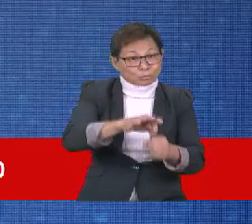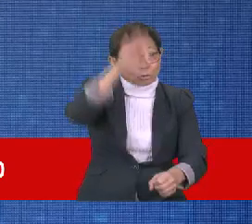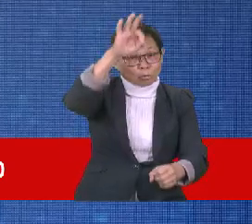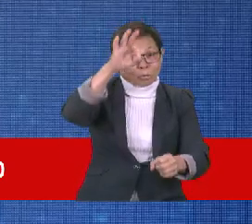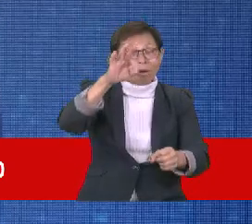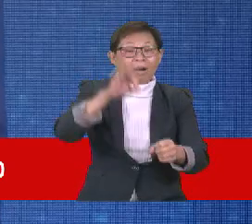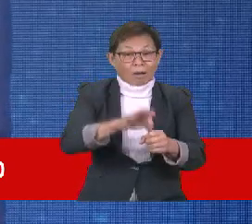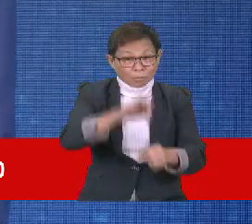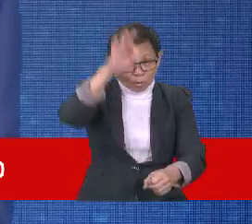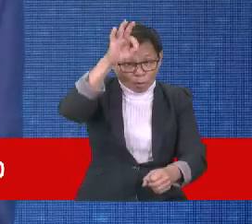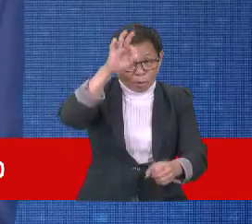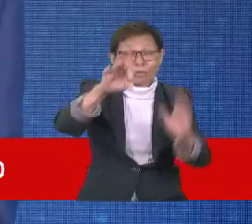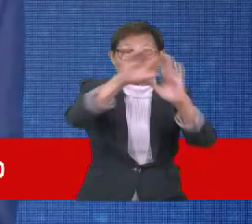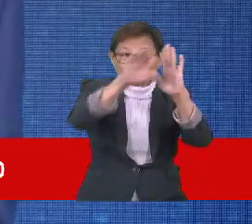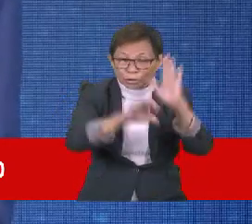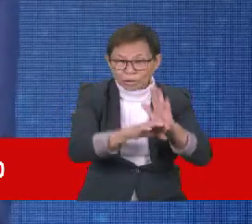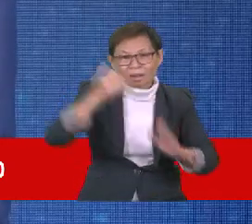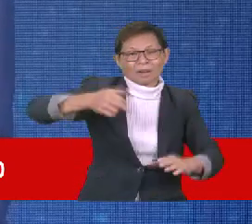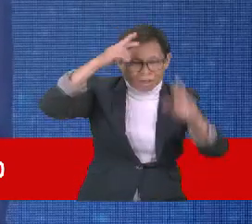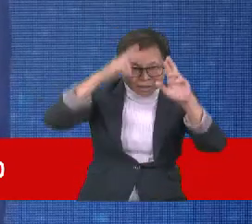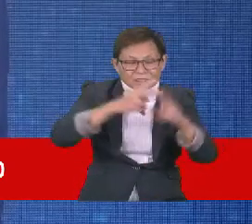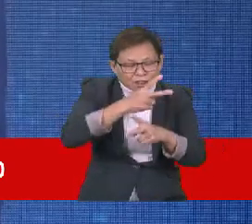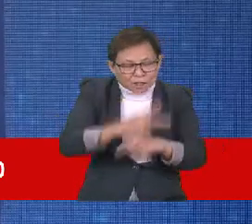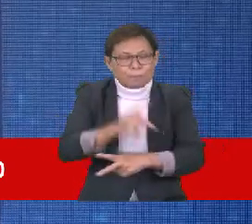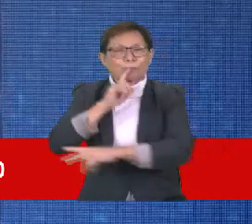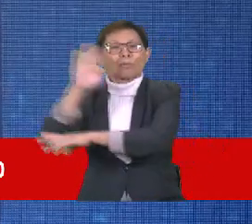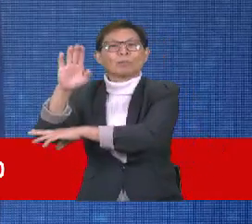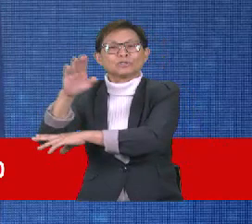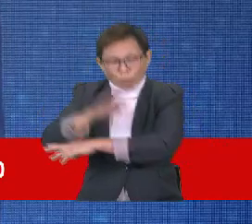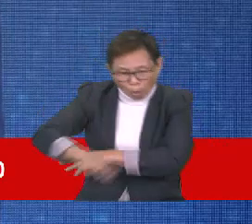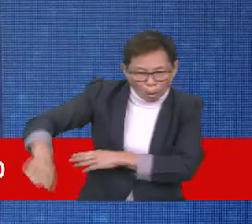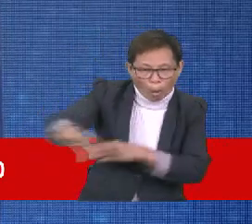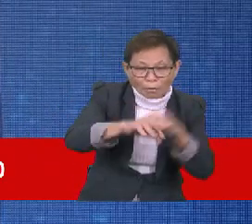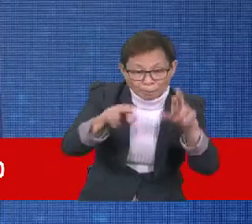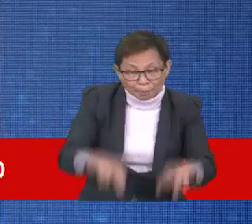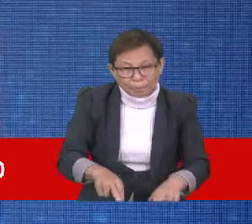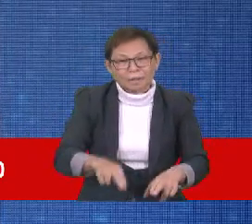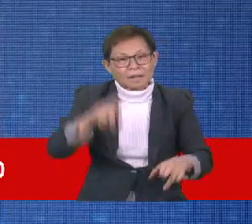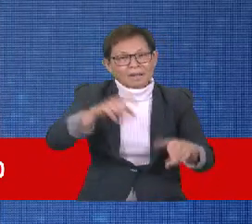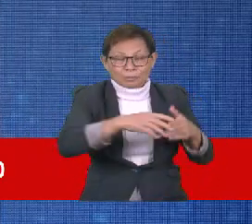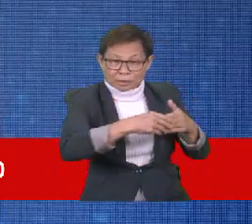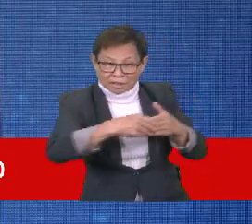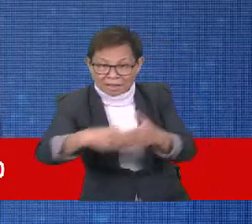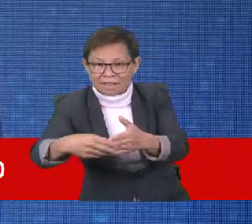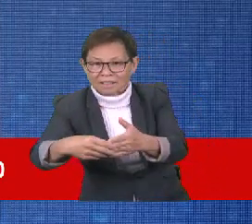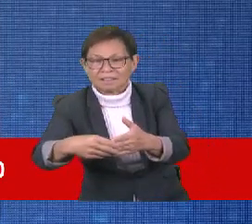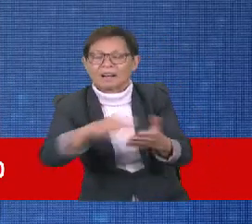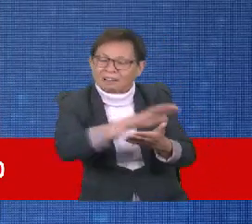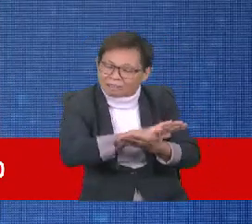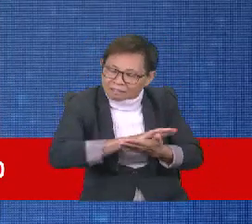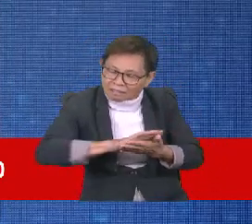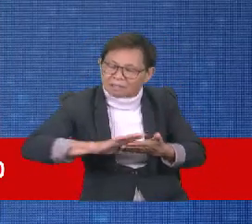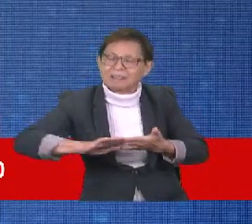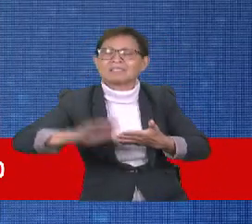and to honor the promise of the people that they are supposed to lead a clean